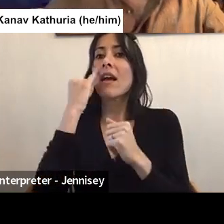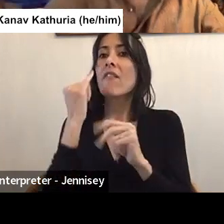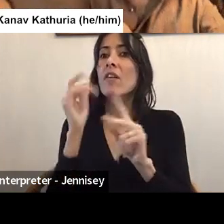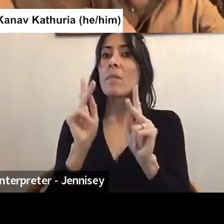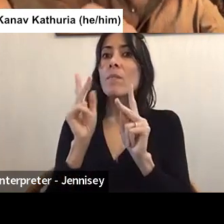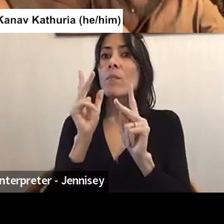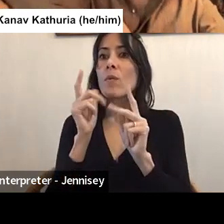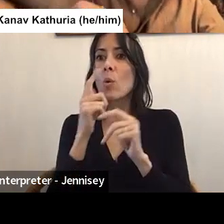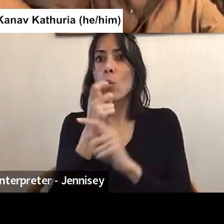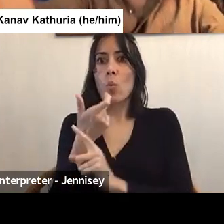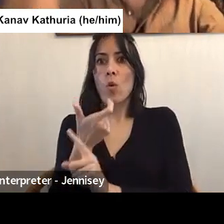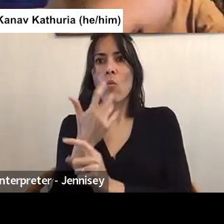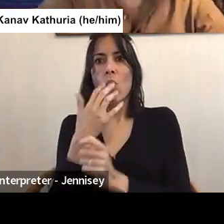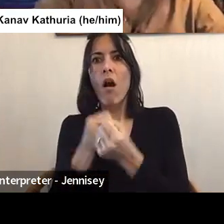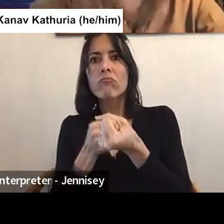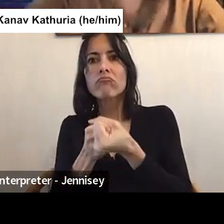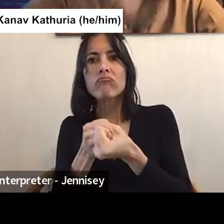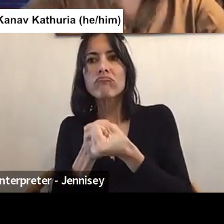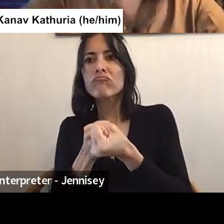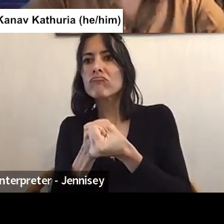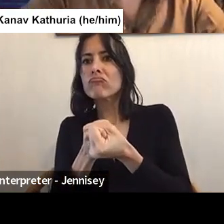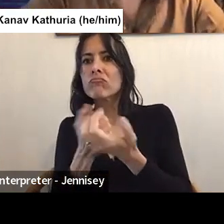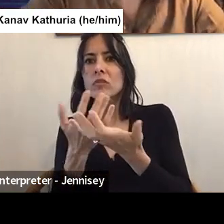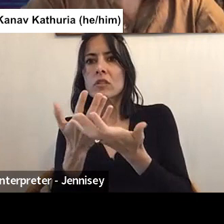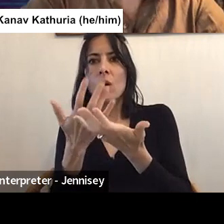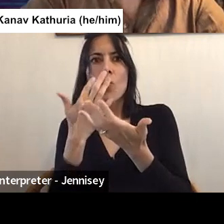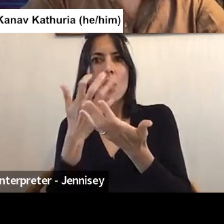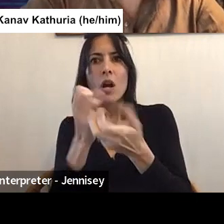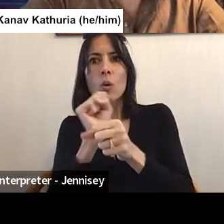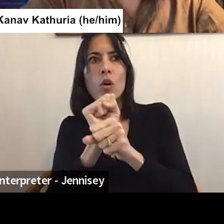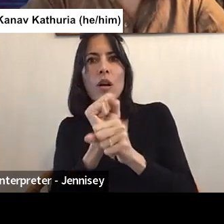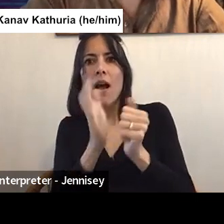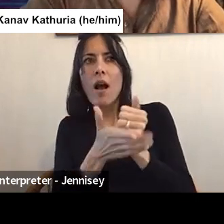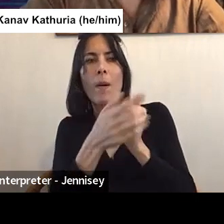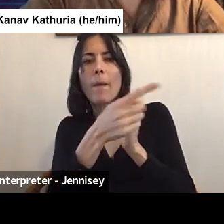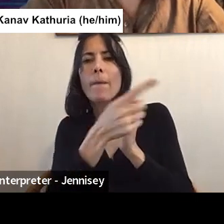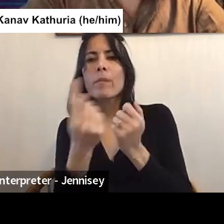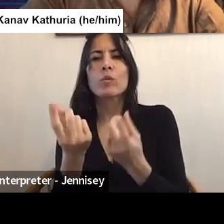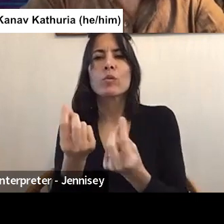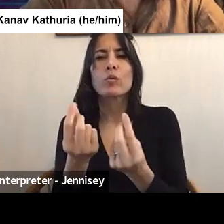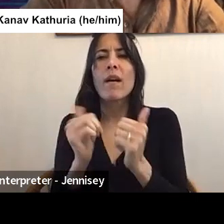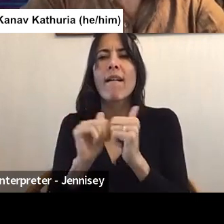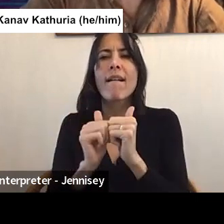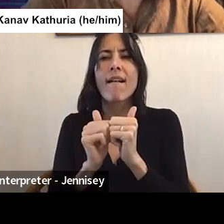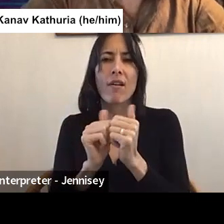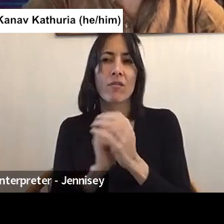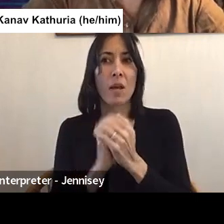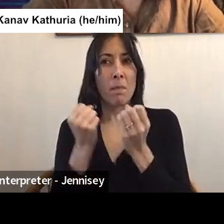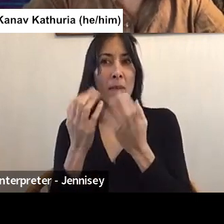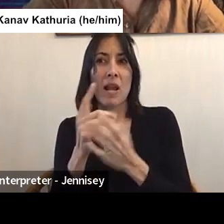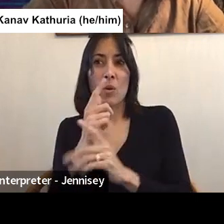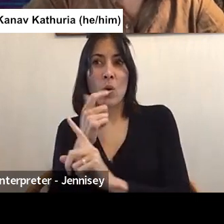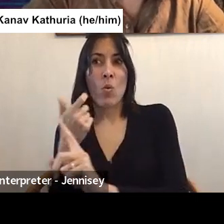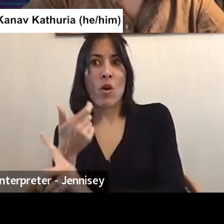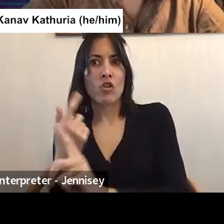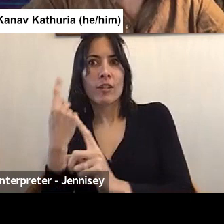or partnership with directly impacted people can do so? Since there's probably a lot of people here who are wondering just